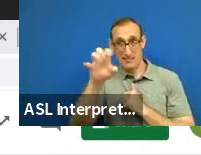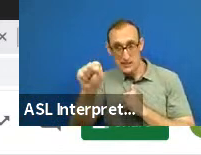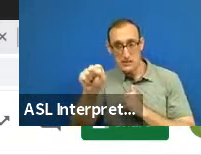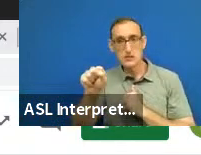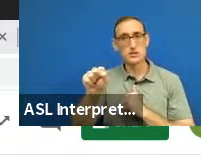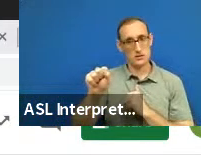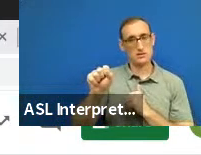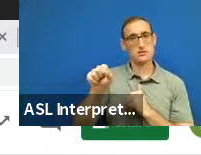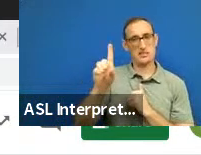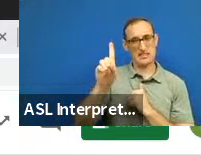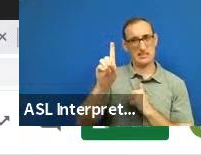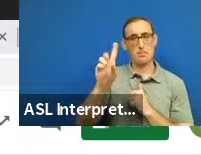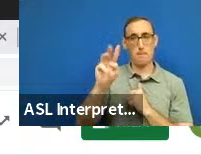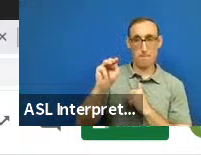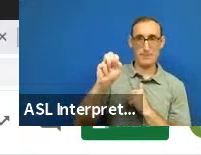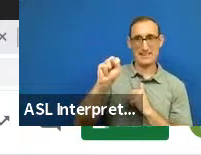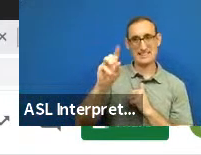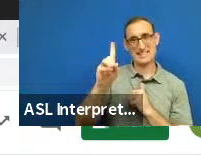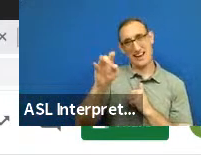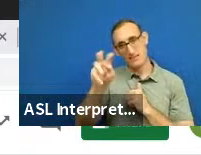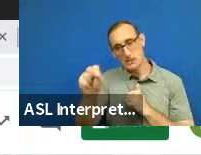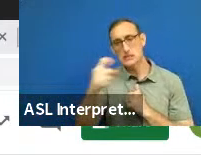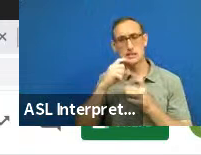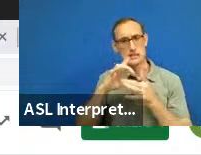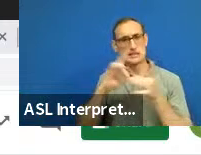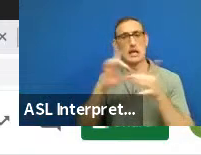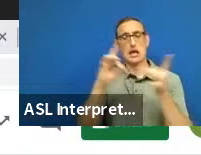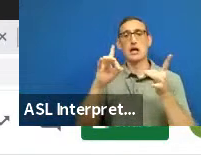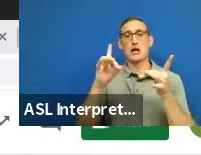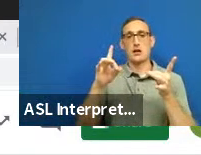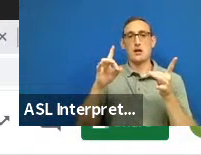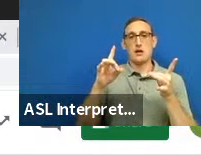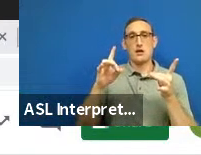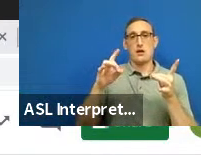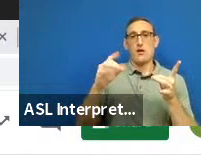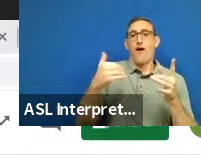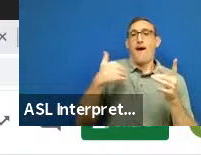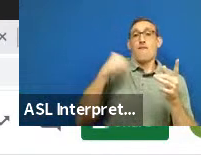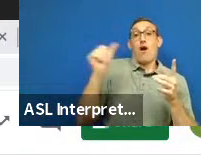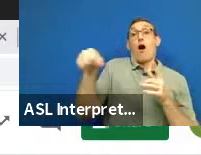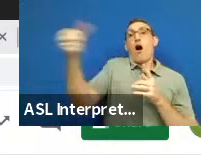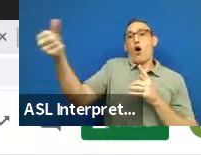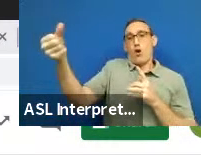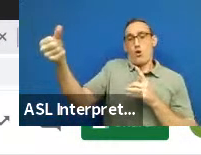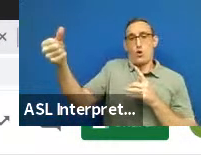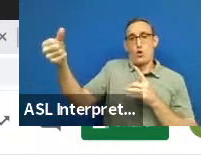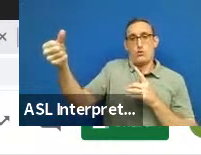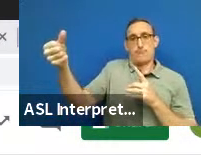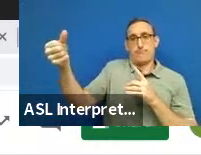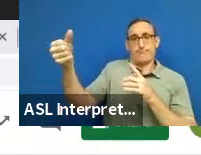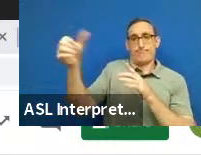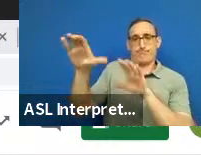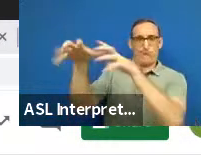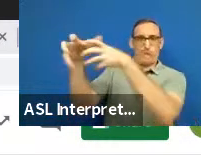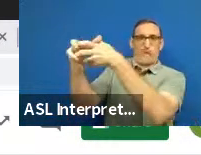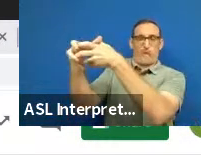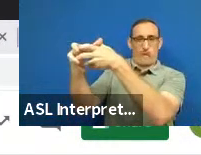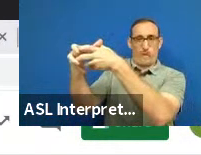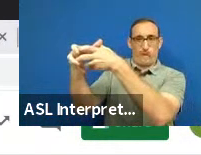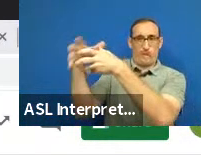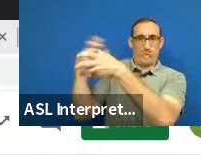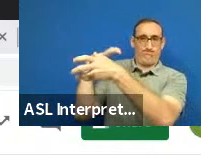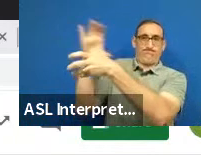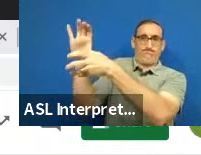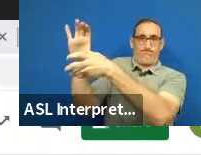sort of outside of the district and unbiased and people who know what they're doing. But at the